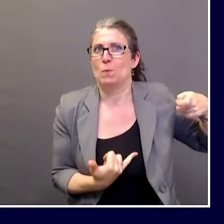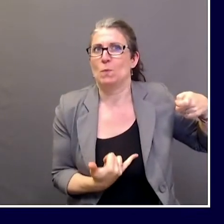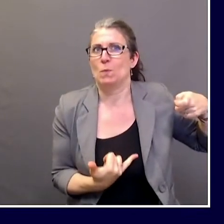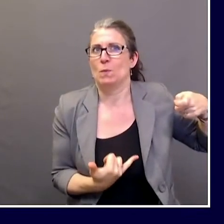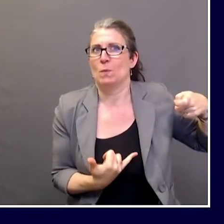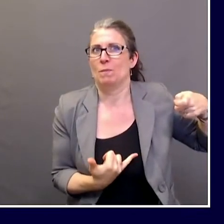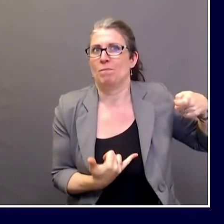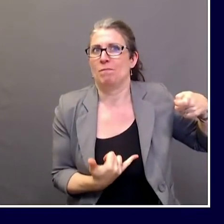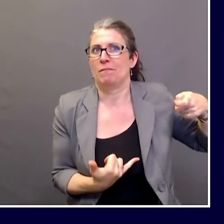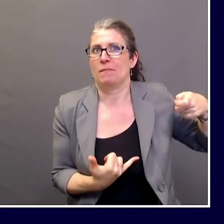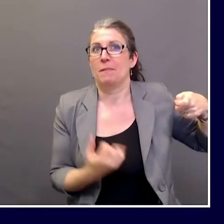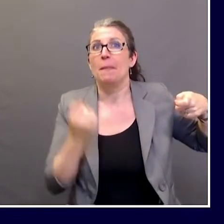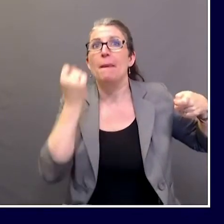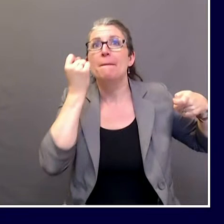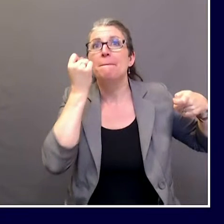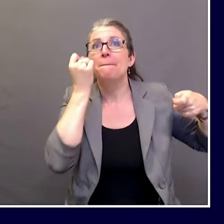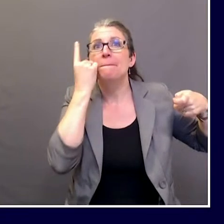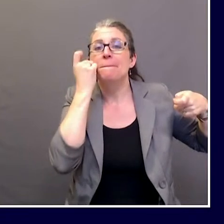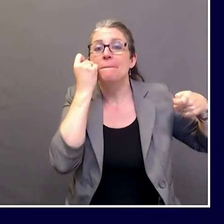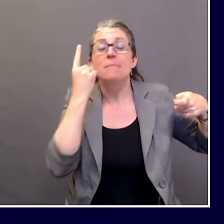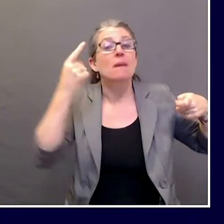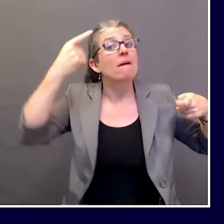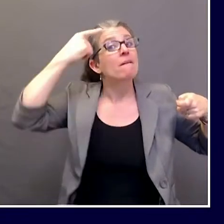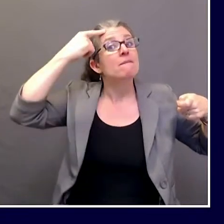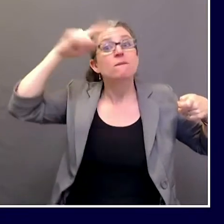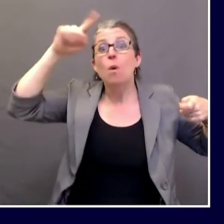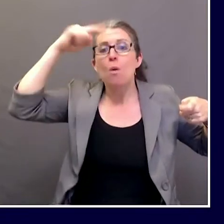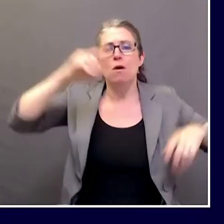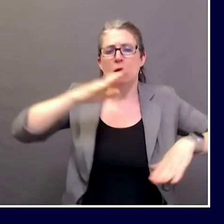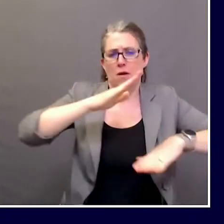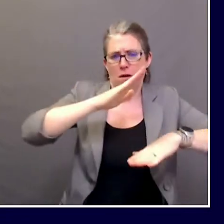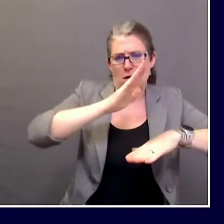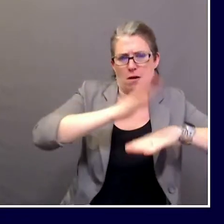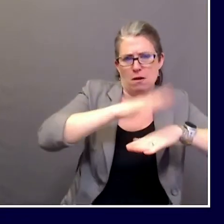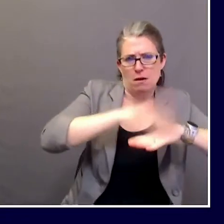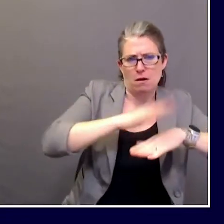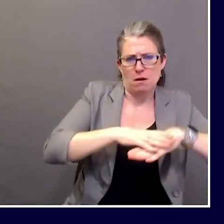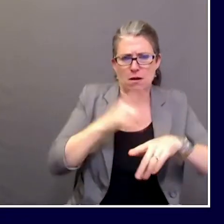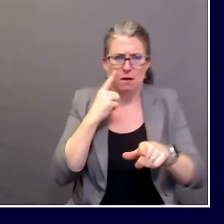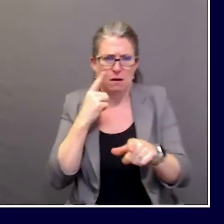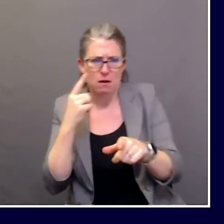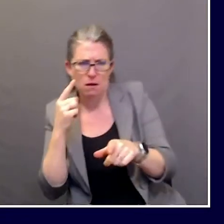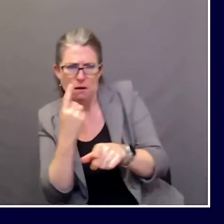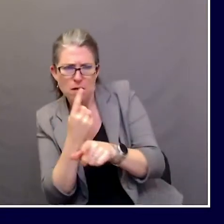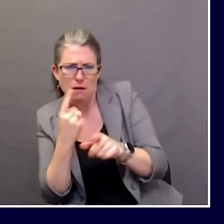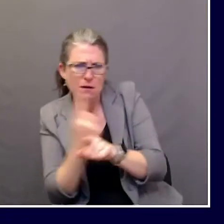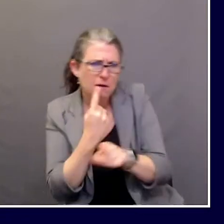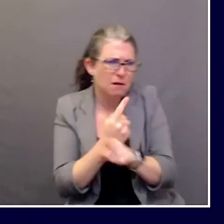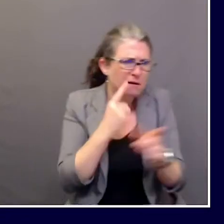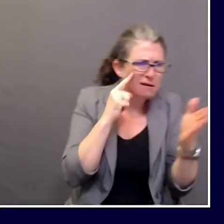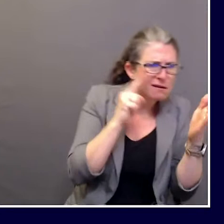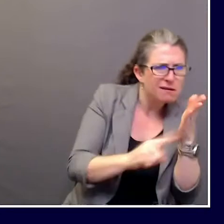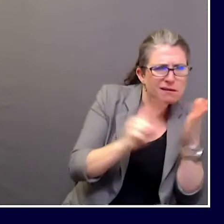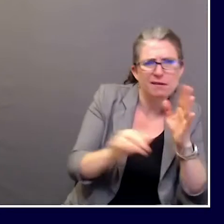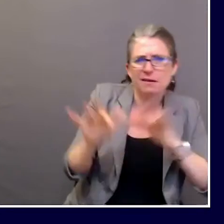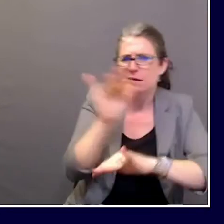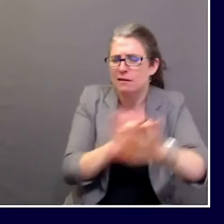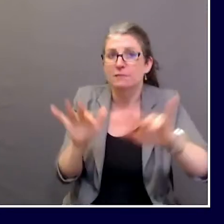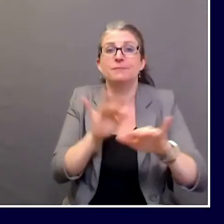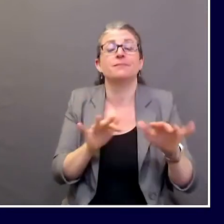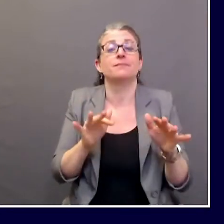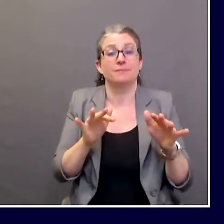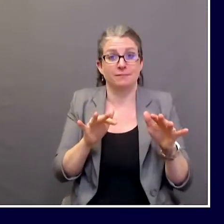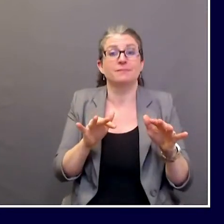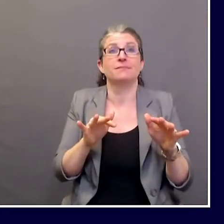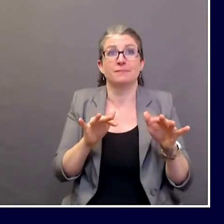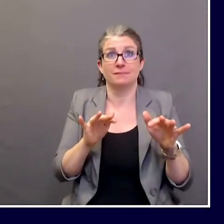pause came after the detection of 6 cases of a rare severe blood clot called a cerebral venous